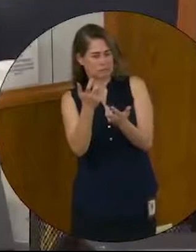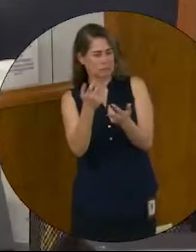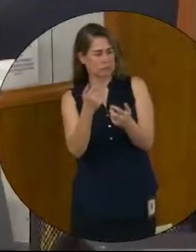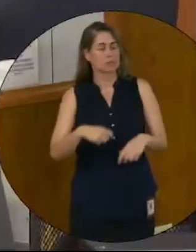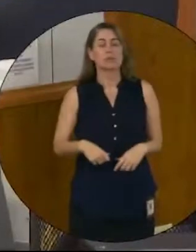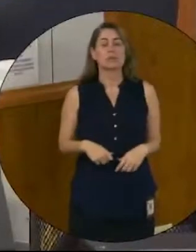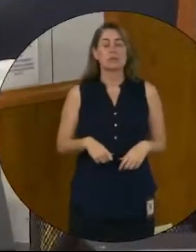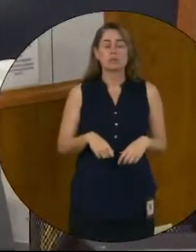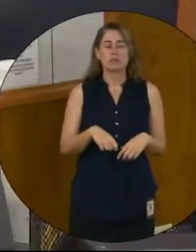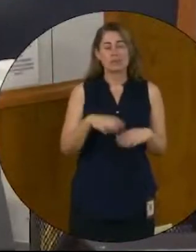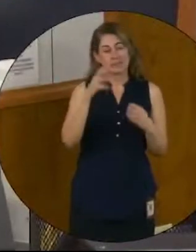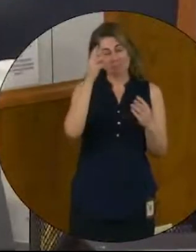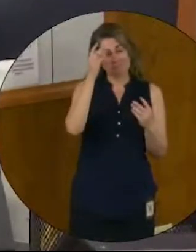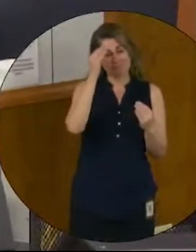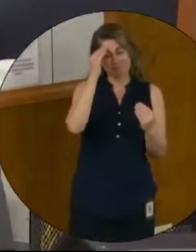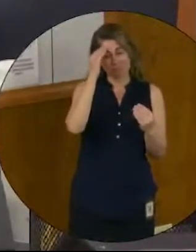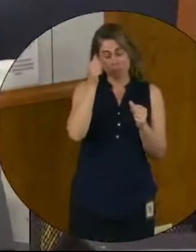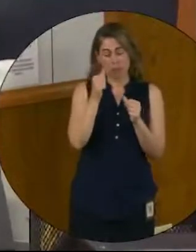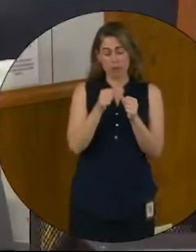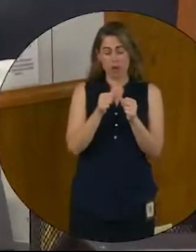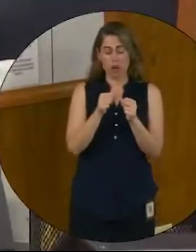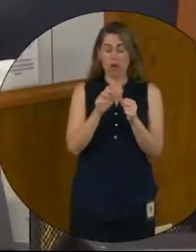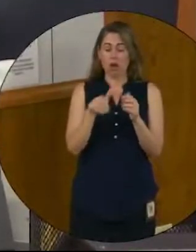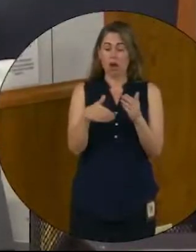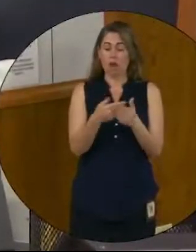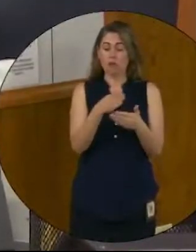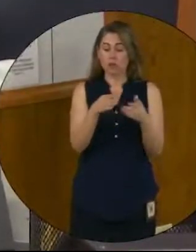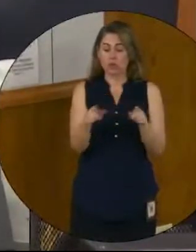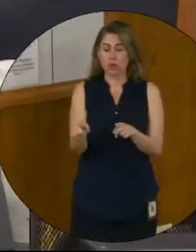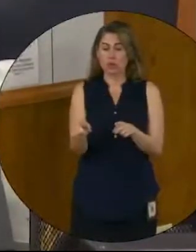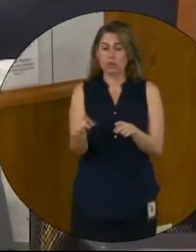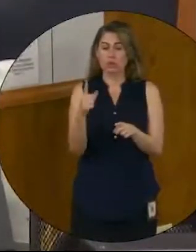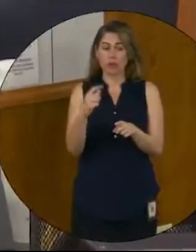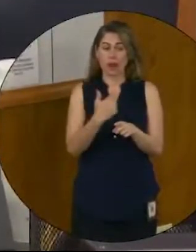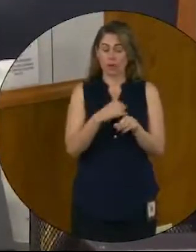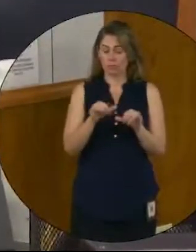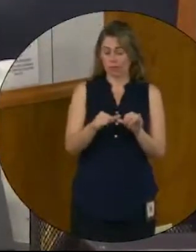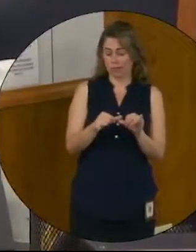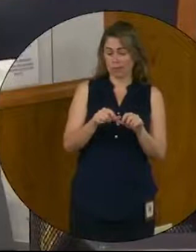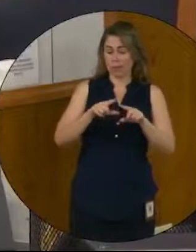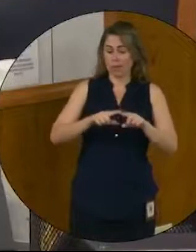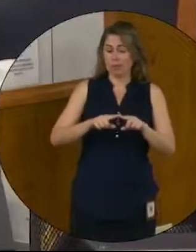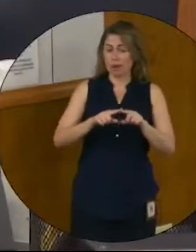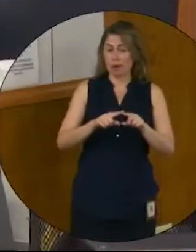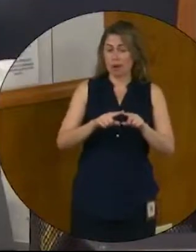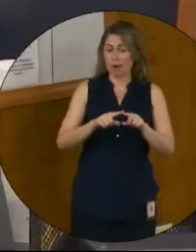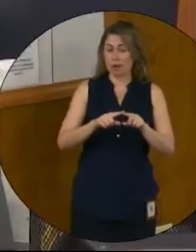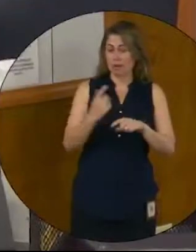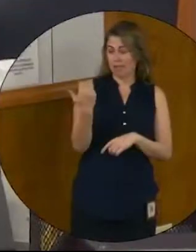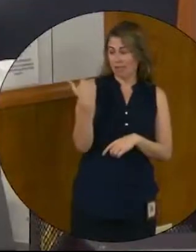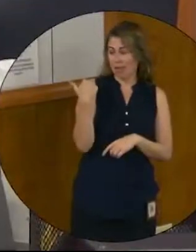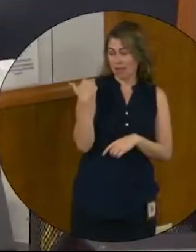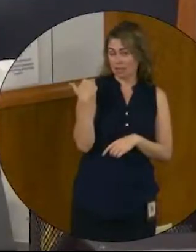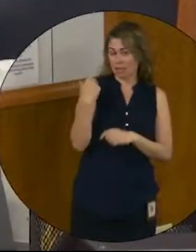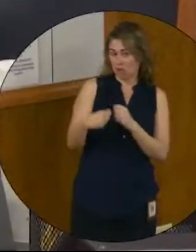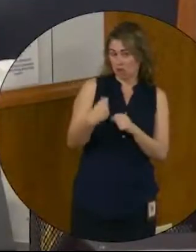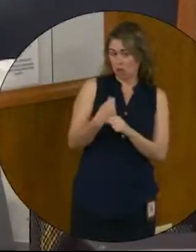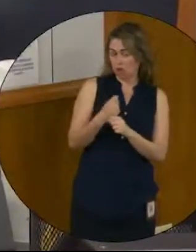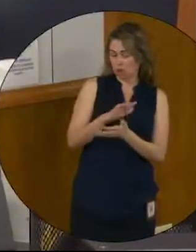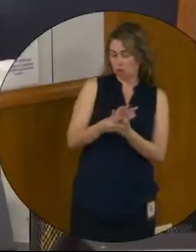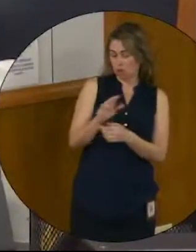mind that the results for all of the metrics that we have are based on last school year, or they're quickly